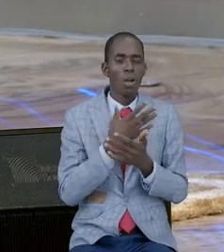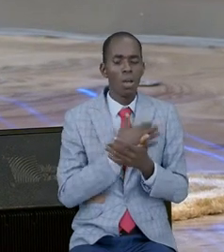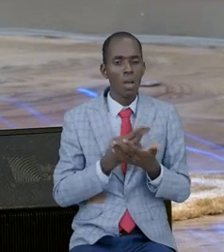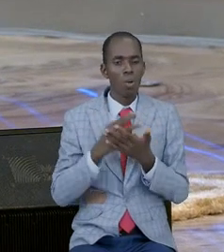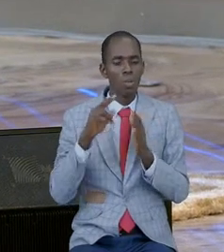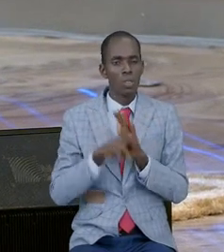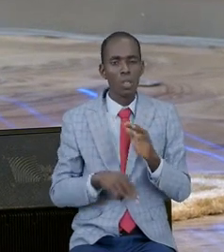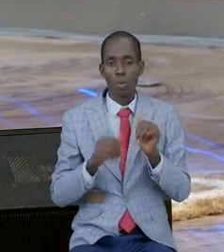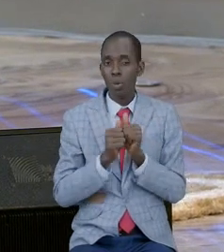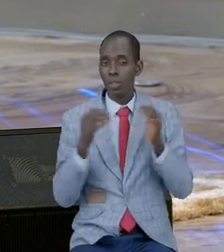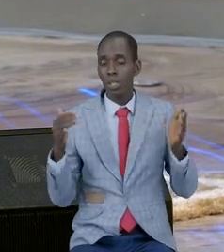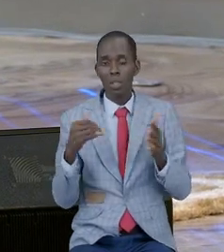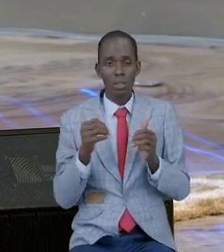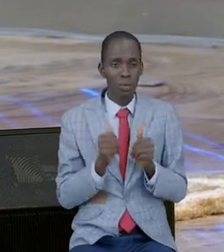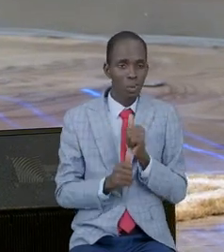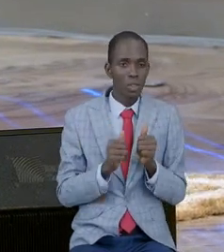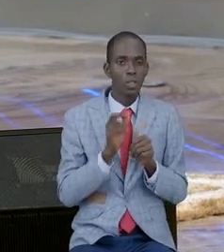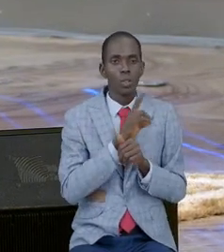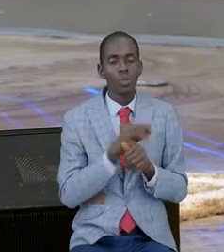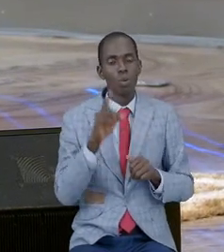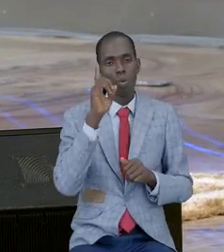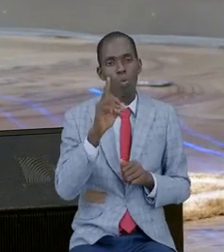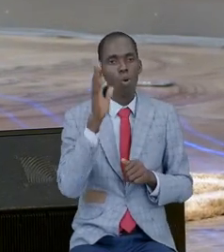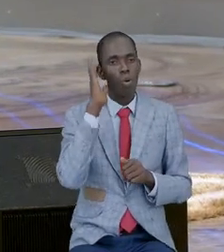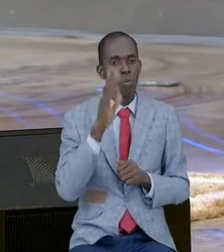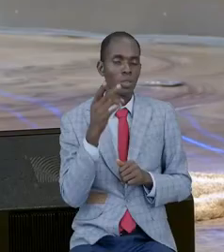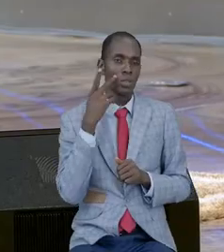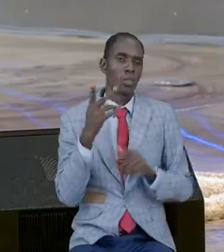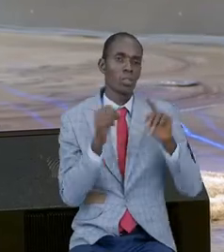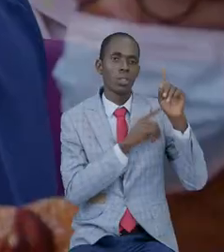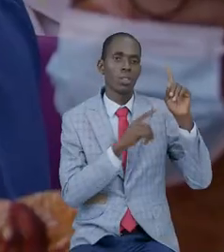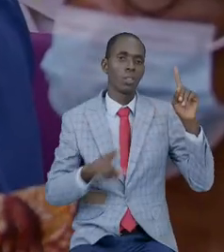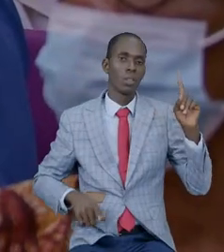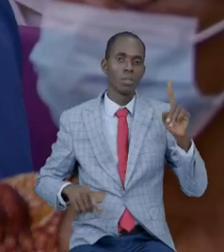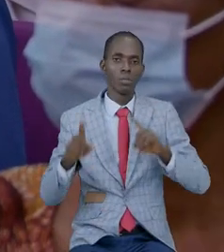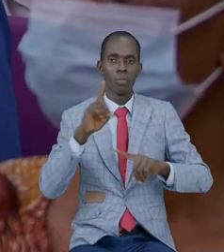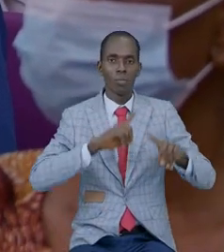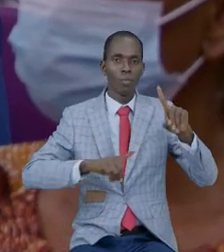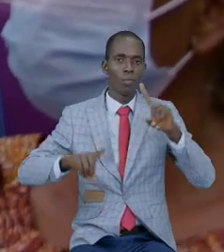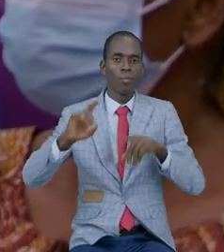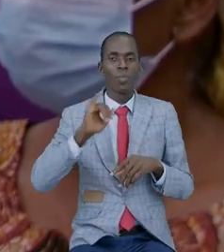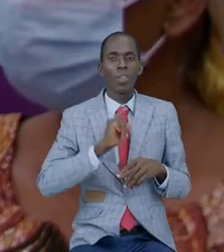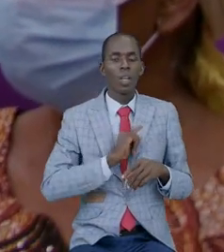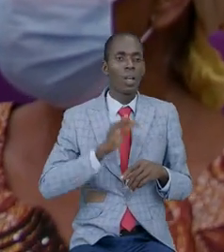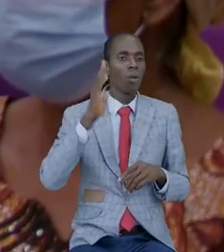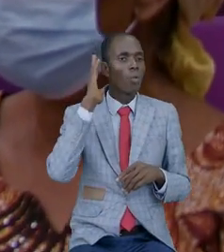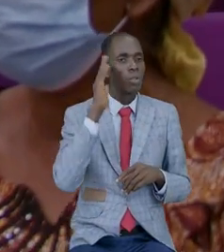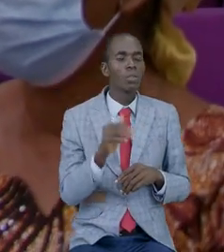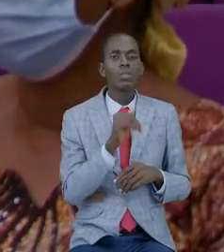without which no man shall see the lord i will not drop holiness